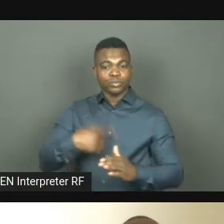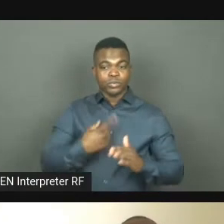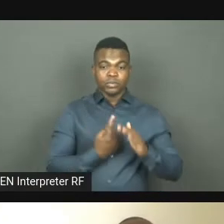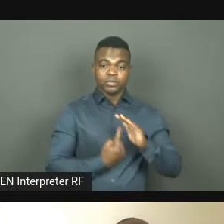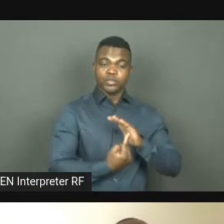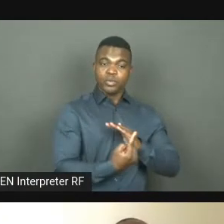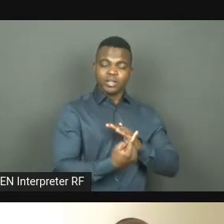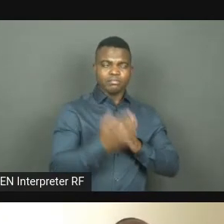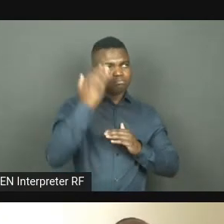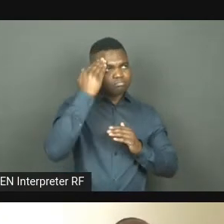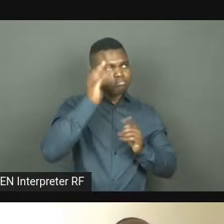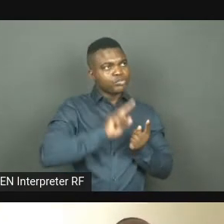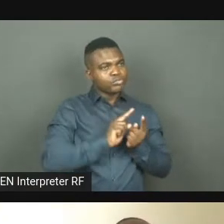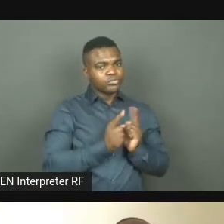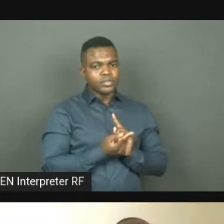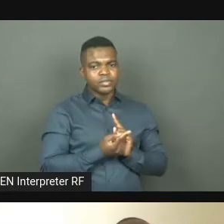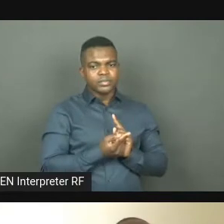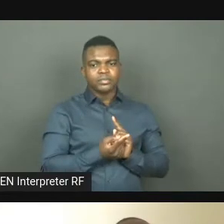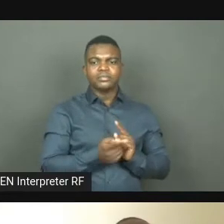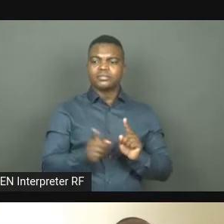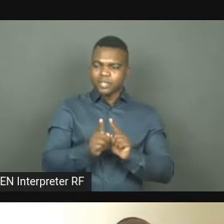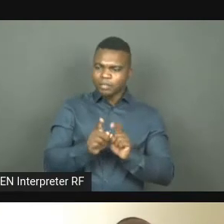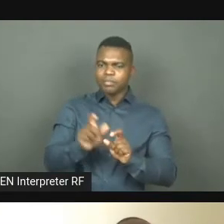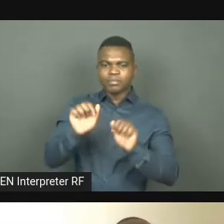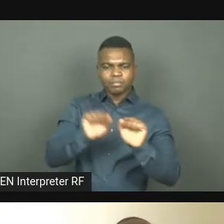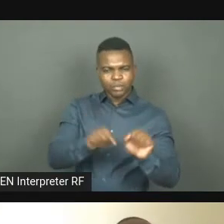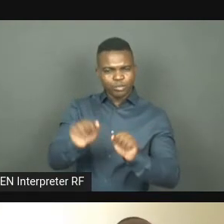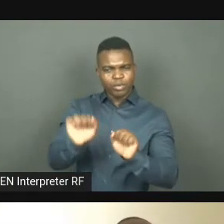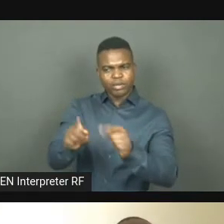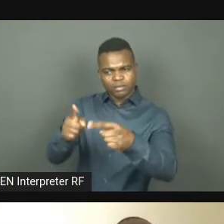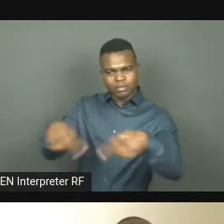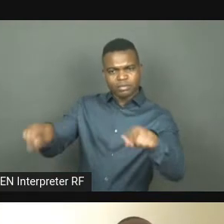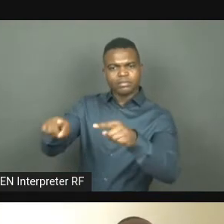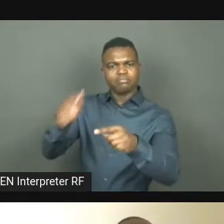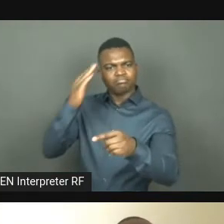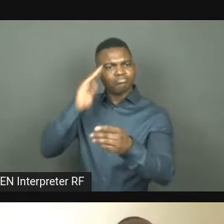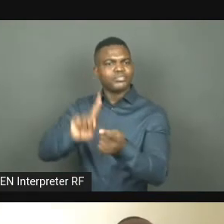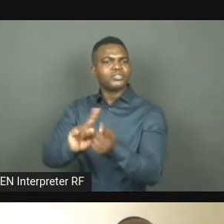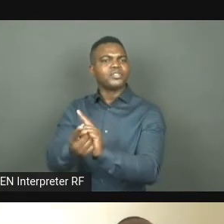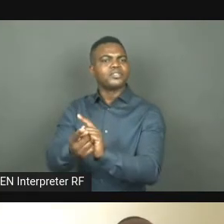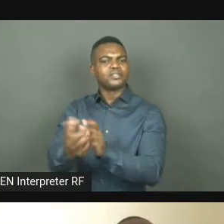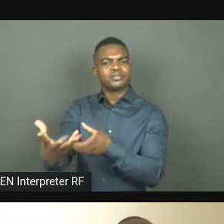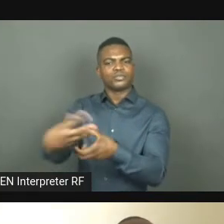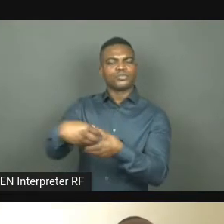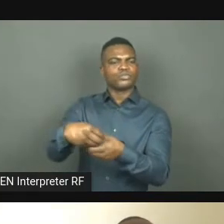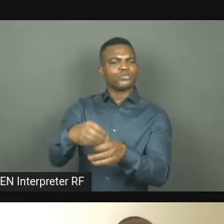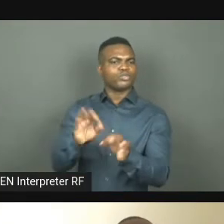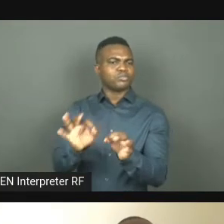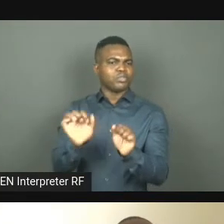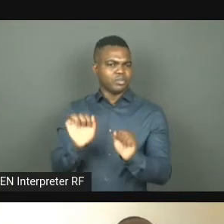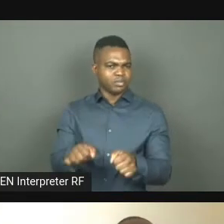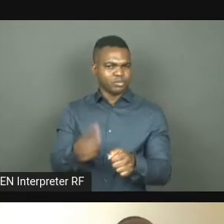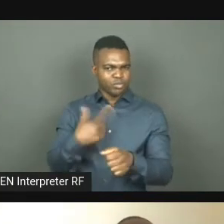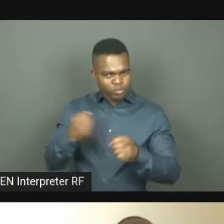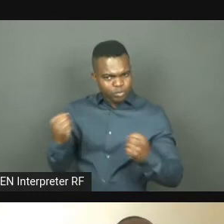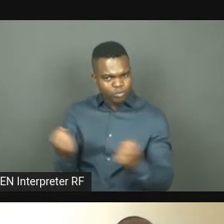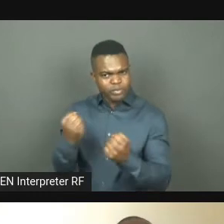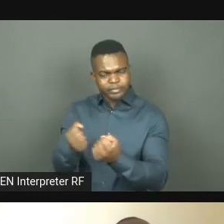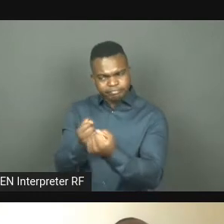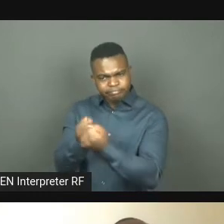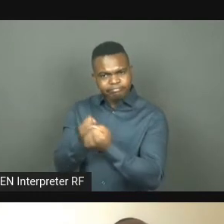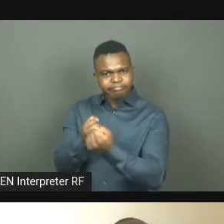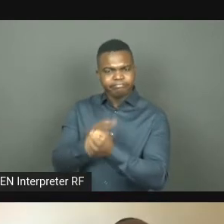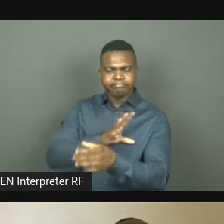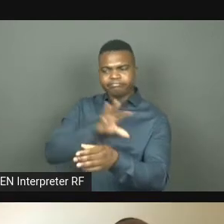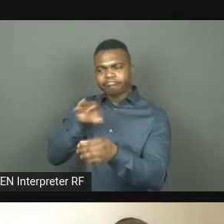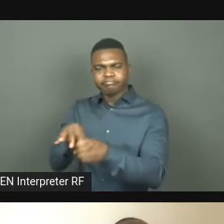how measurement is done, and who gets to define what impact and success is. And I think that can help also transform